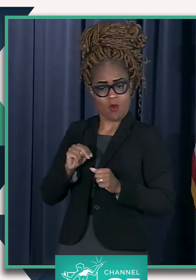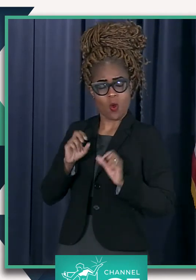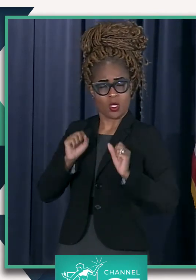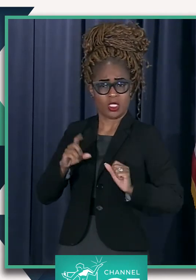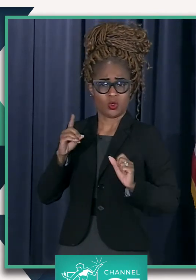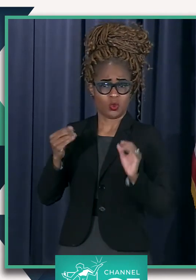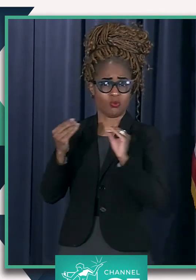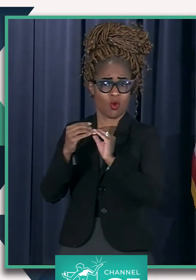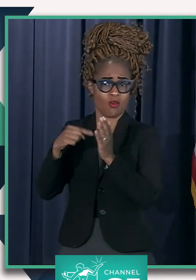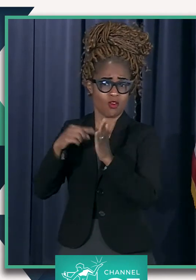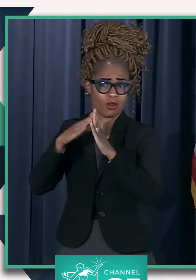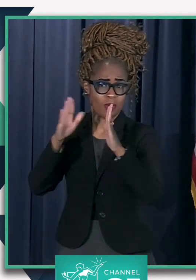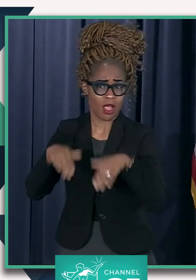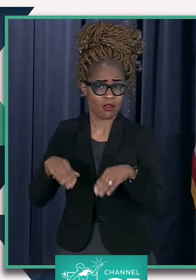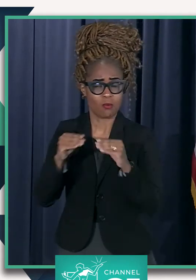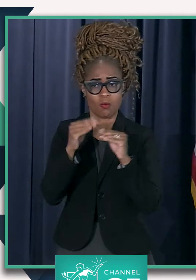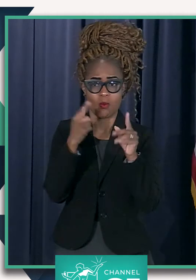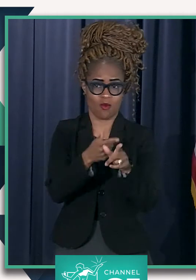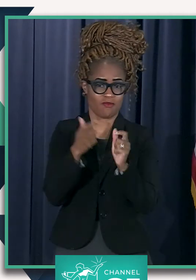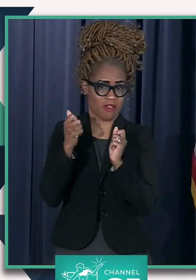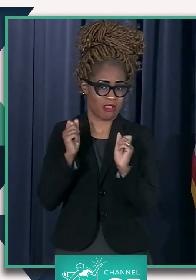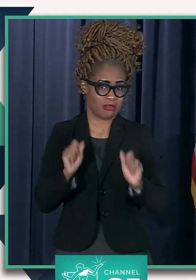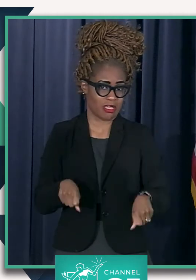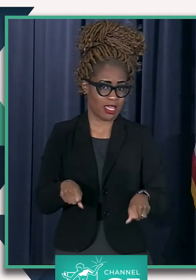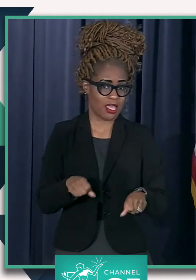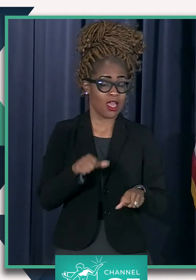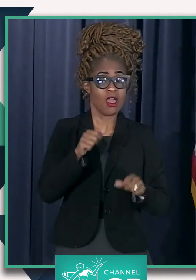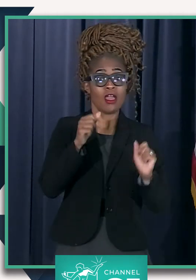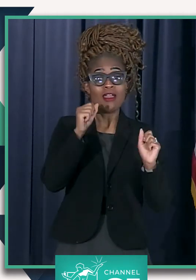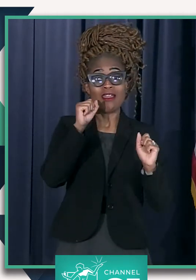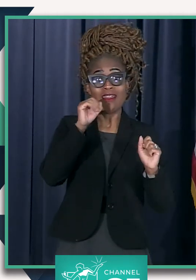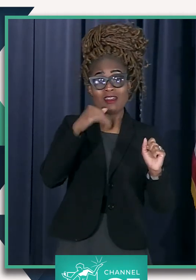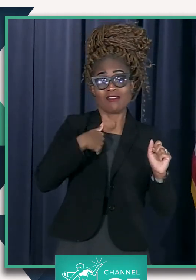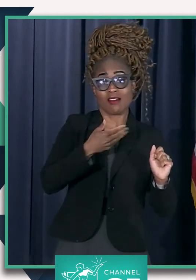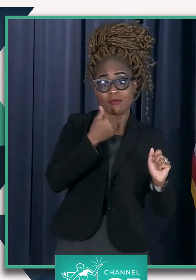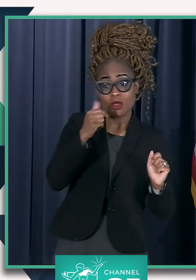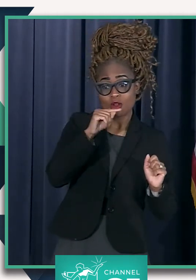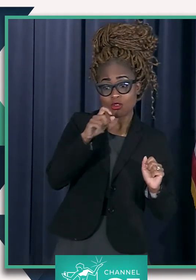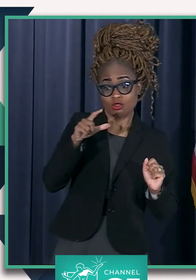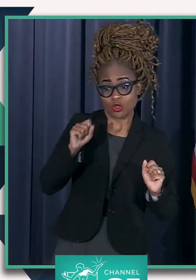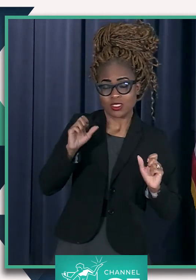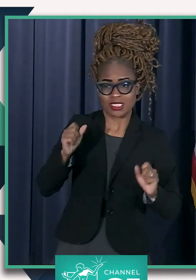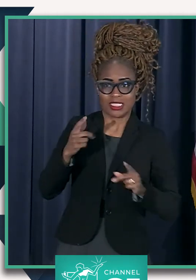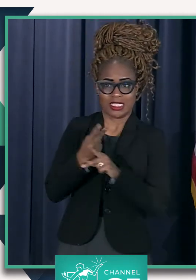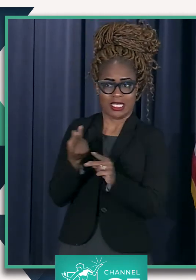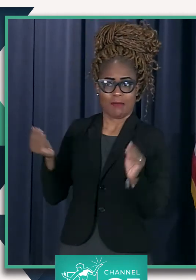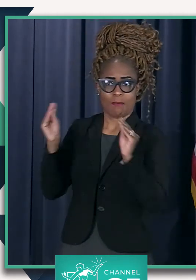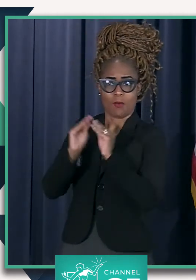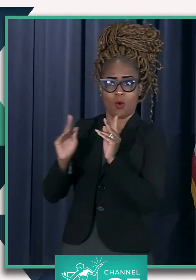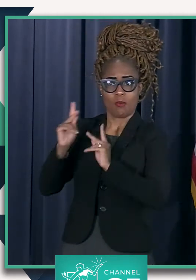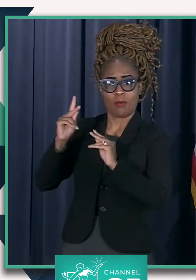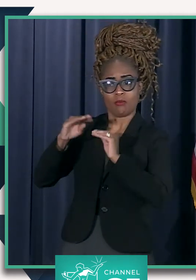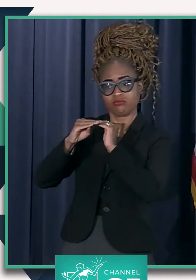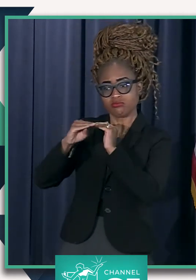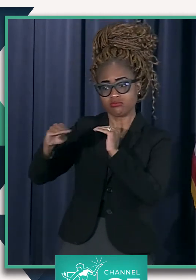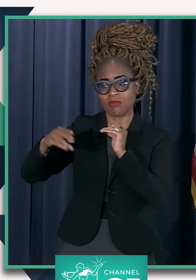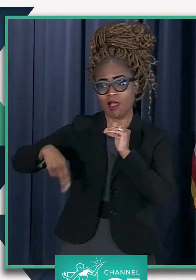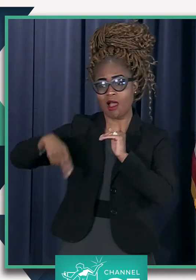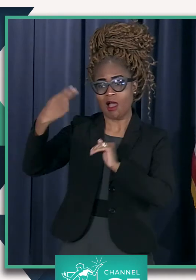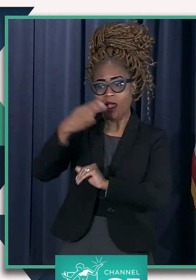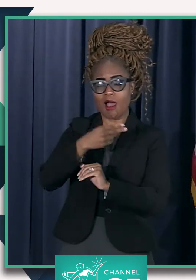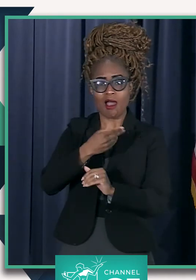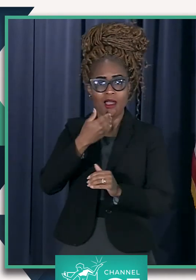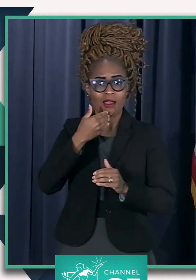affordable housing much more quickly. With better tools, we'd be able to keep people, far more people in stable, high-quality housing